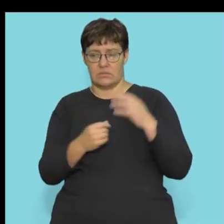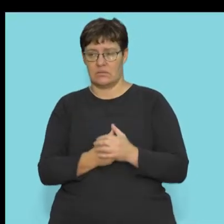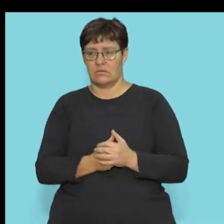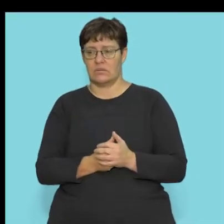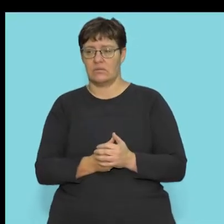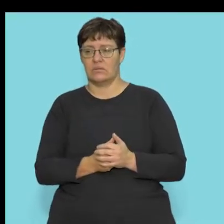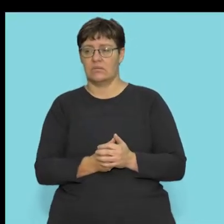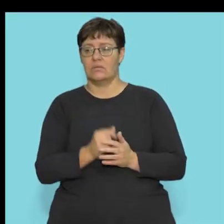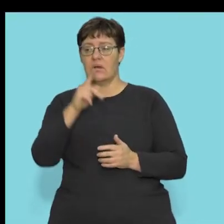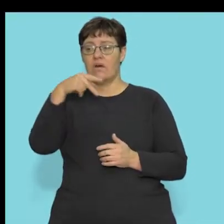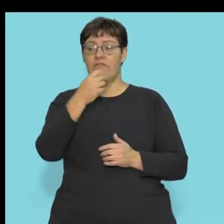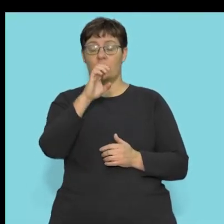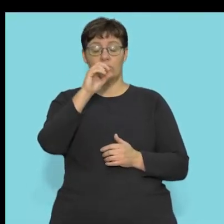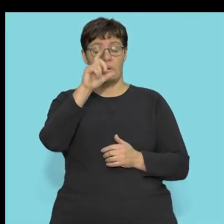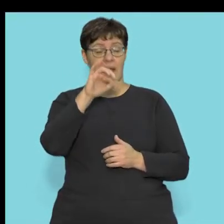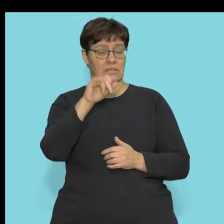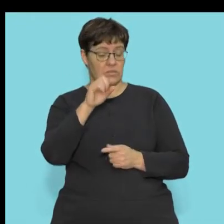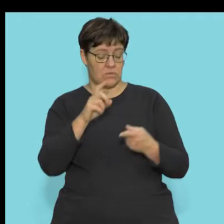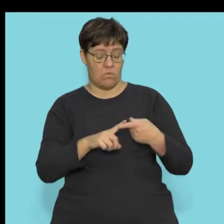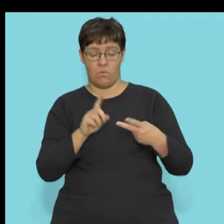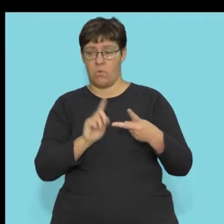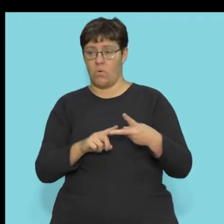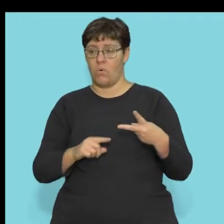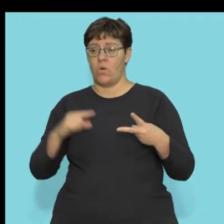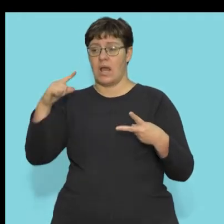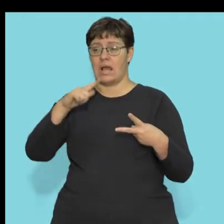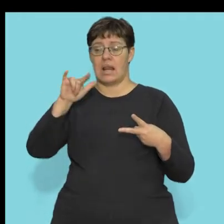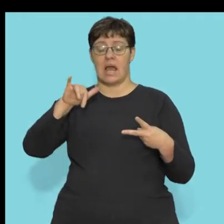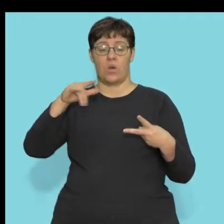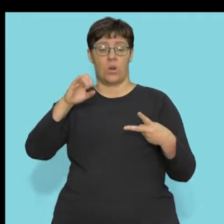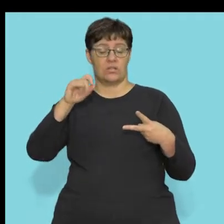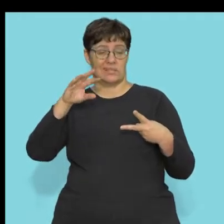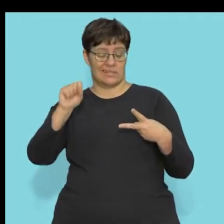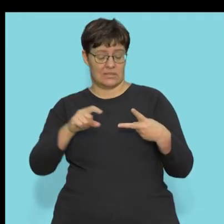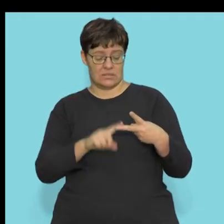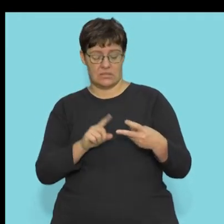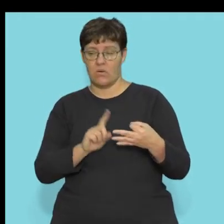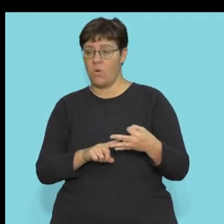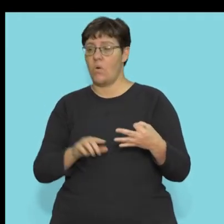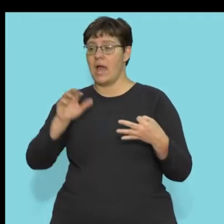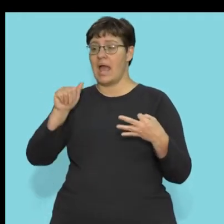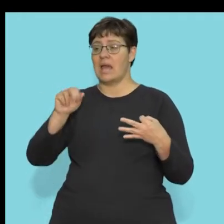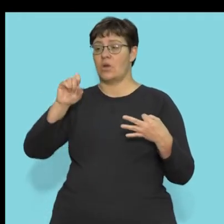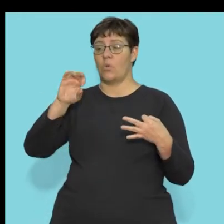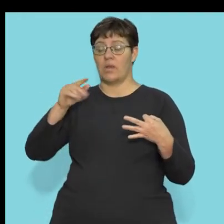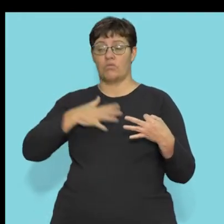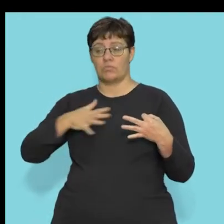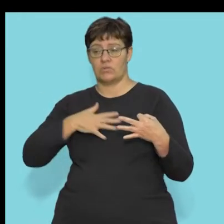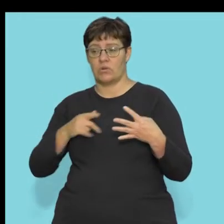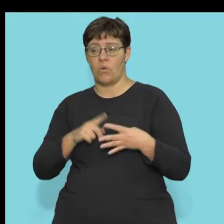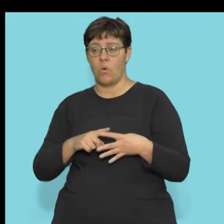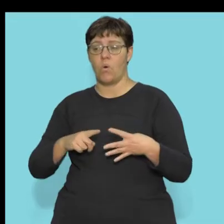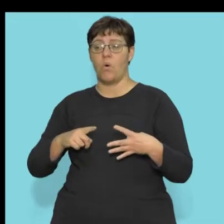during photolysis, or glycolysis, or anaerobic respiration,